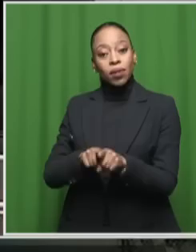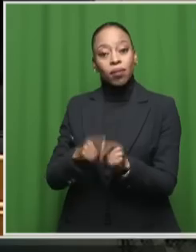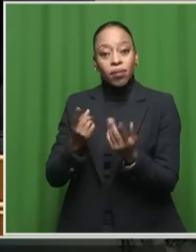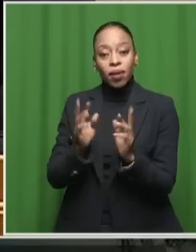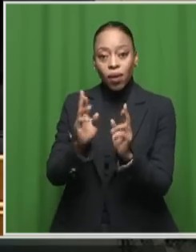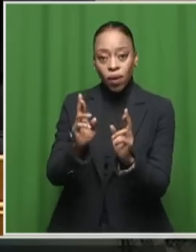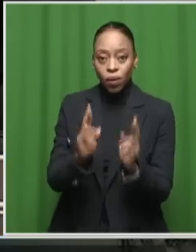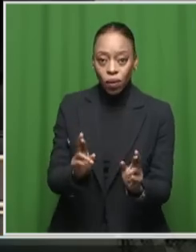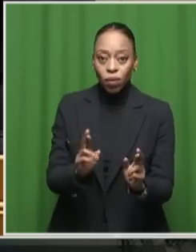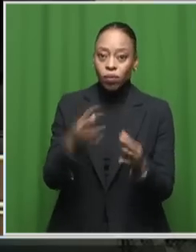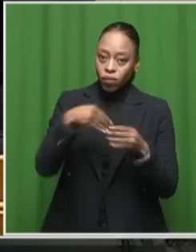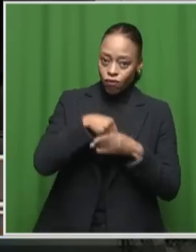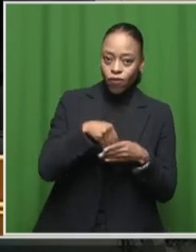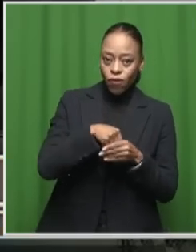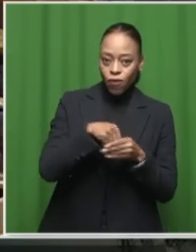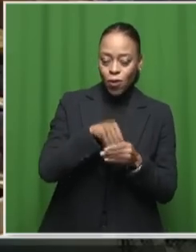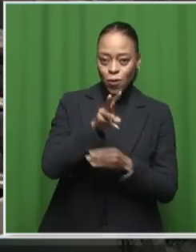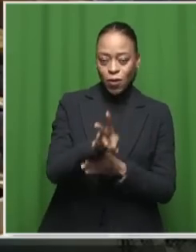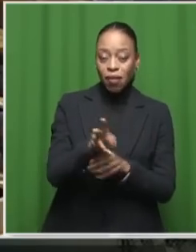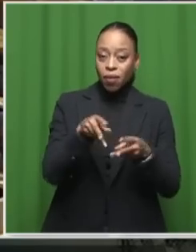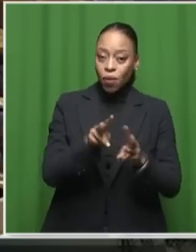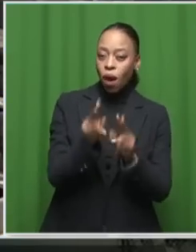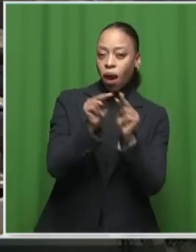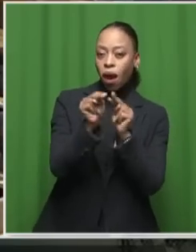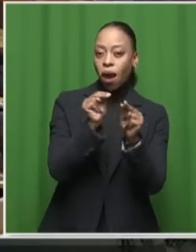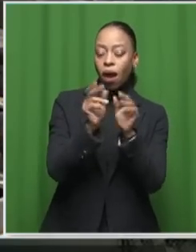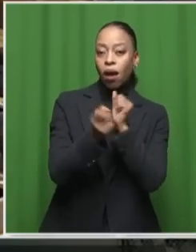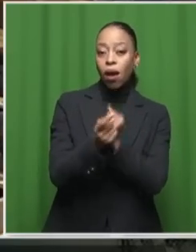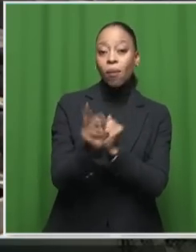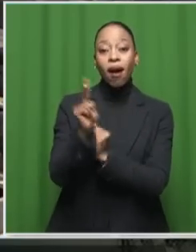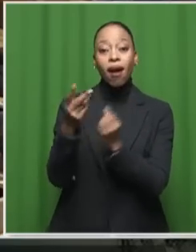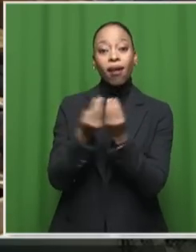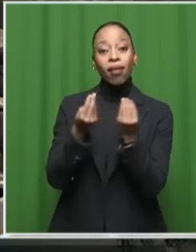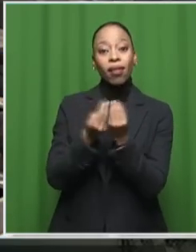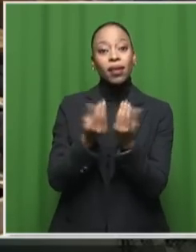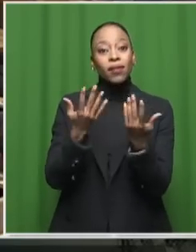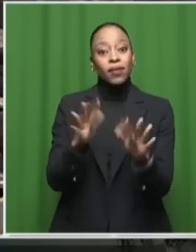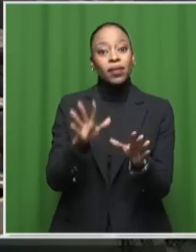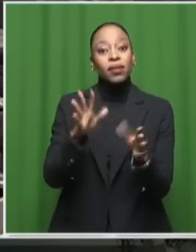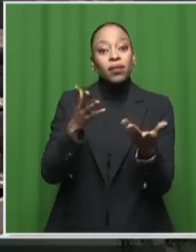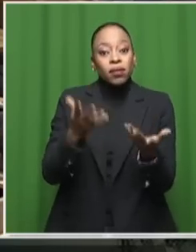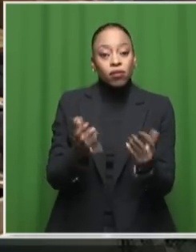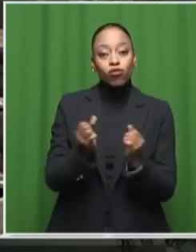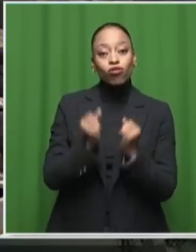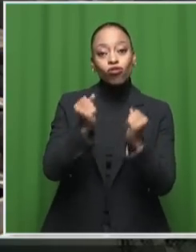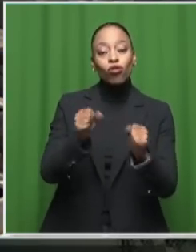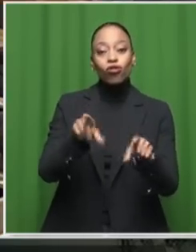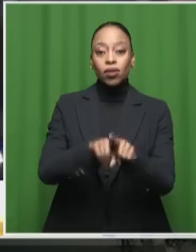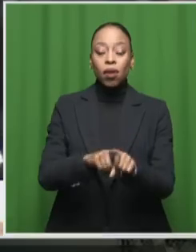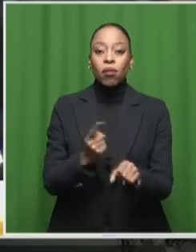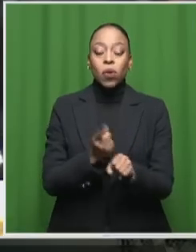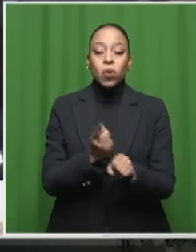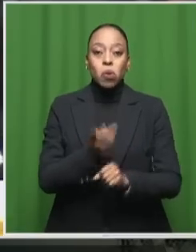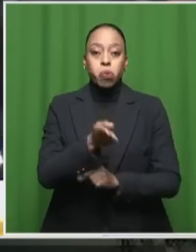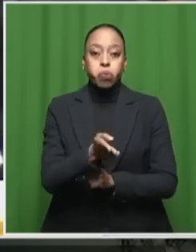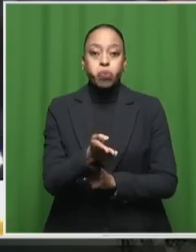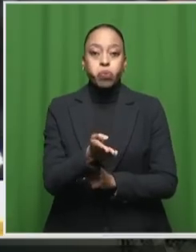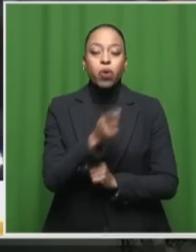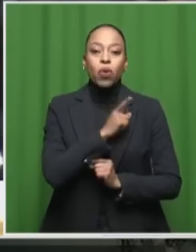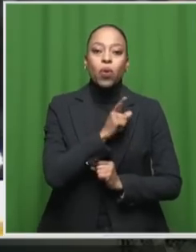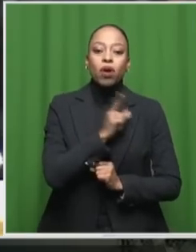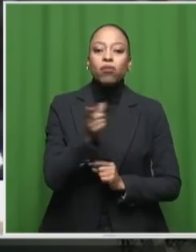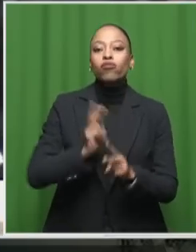in to the way in which they're negotiating, because one of the things that has come apart, and it happens very strongly in the run-up